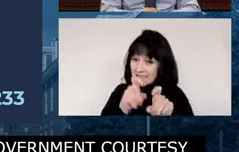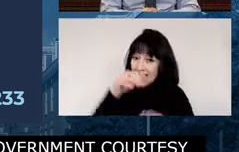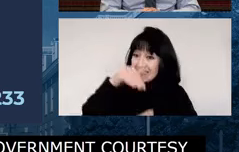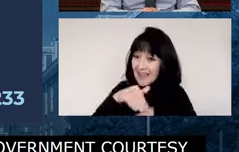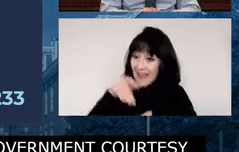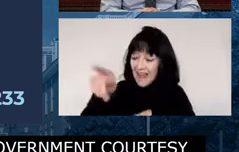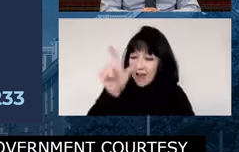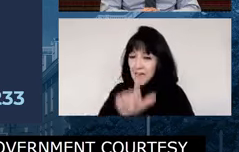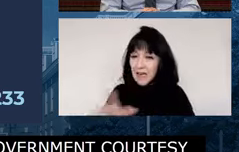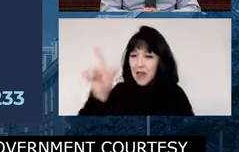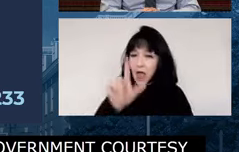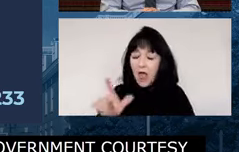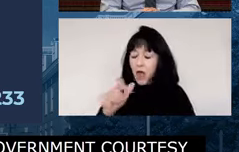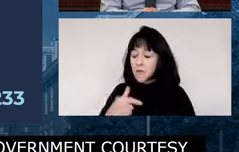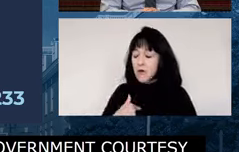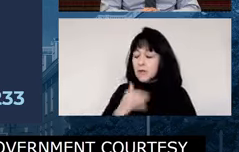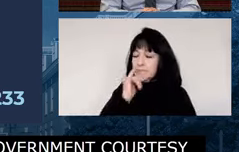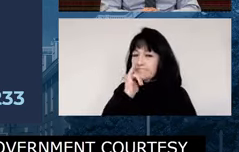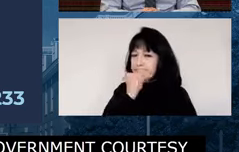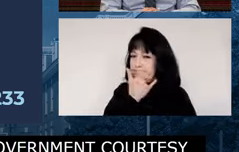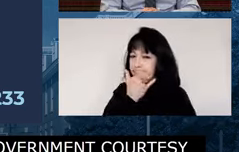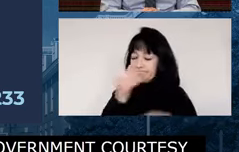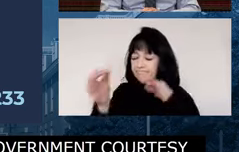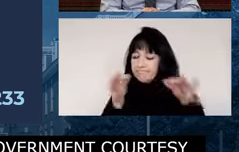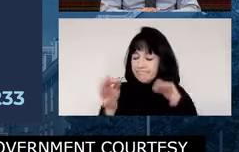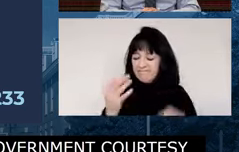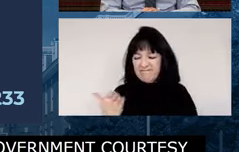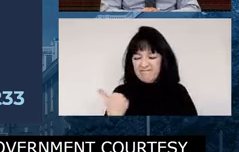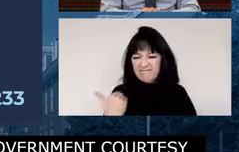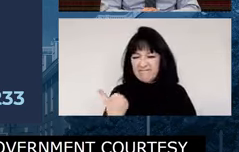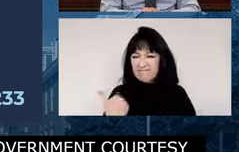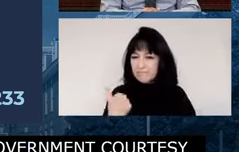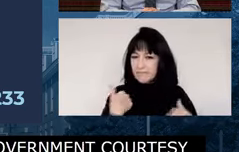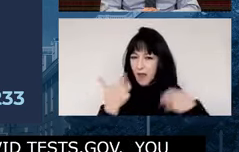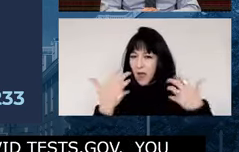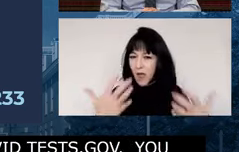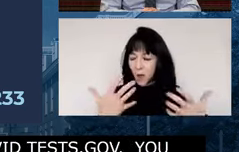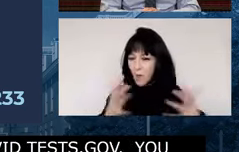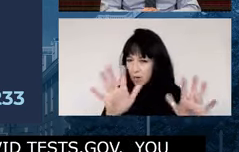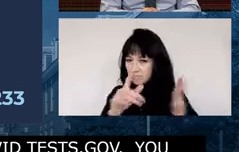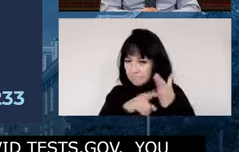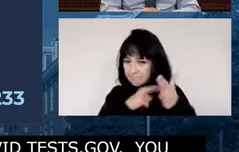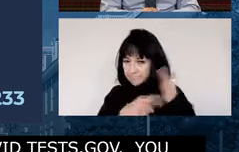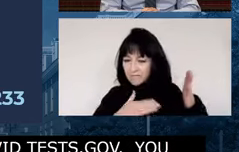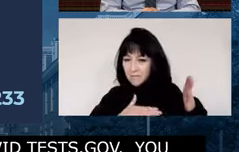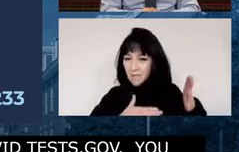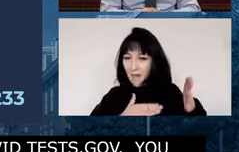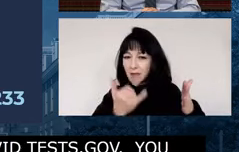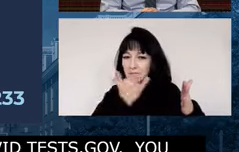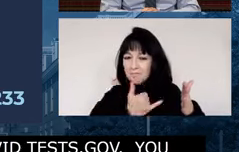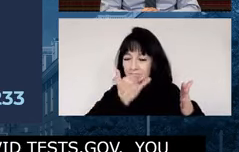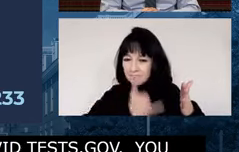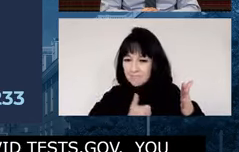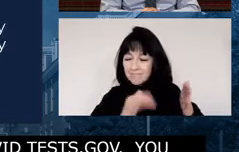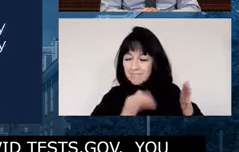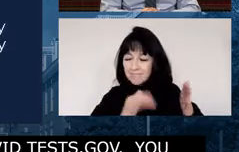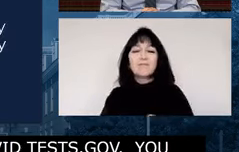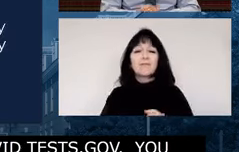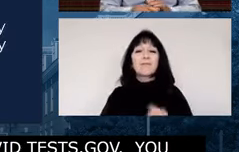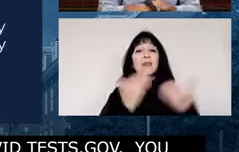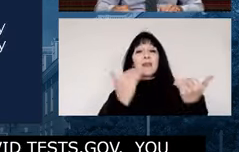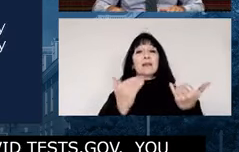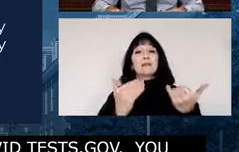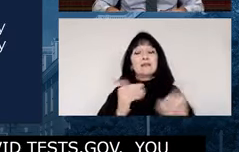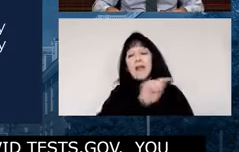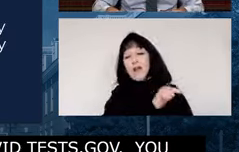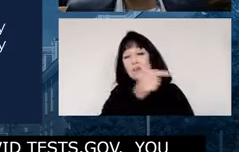few minutes ago. So let's get that squared away. And with that, AJ, thanks for everything that you and your team are